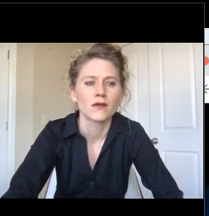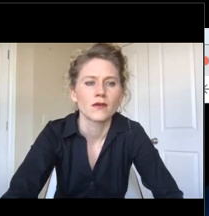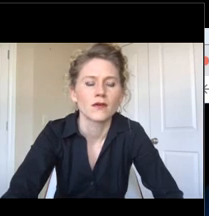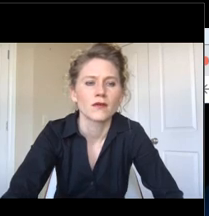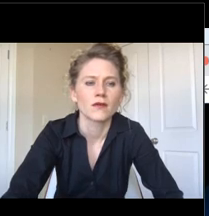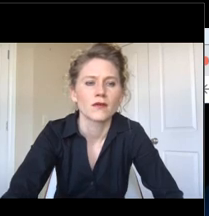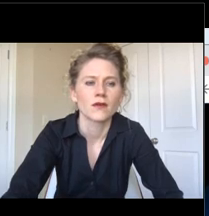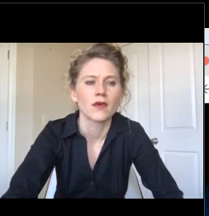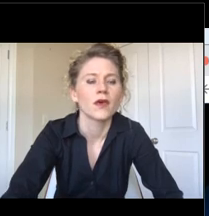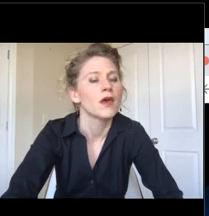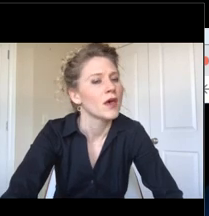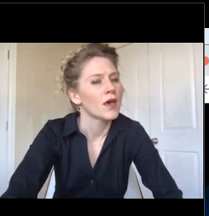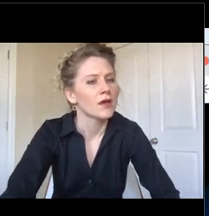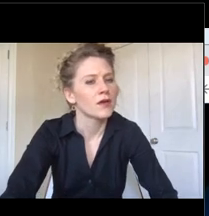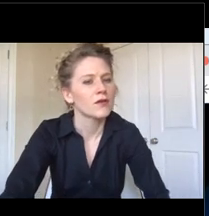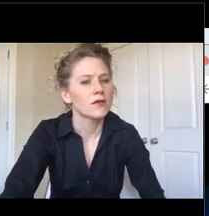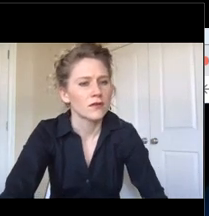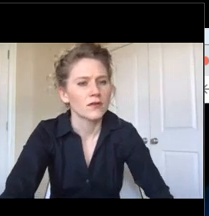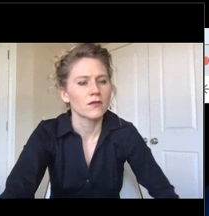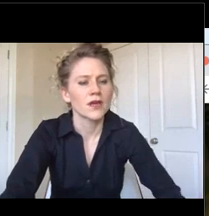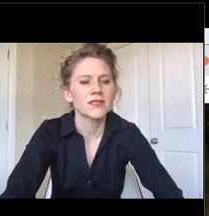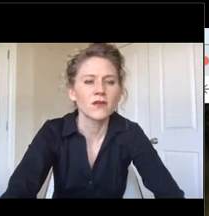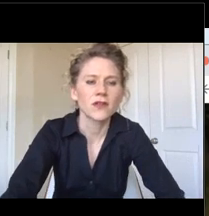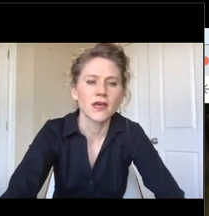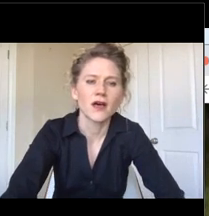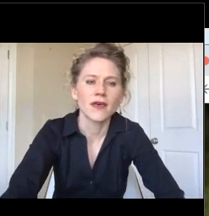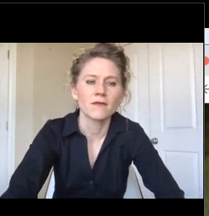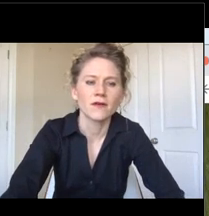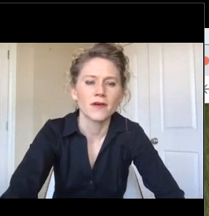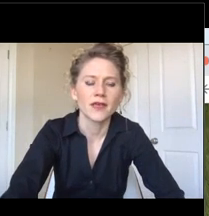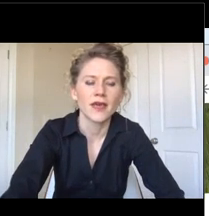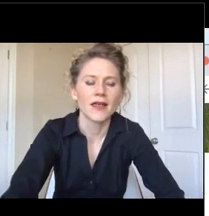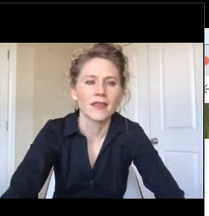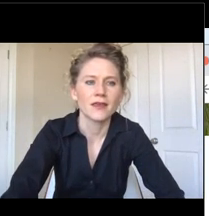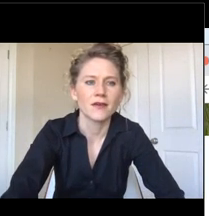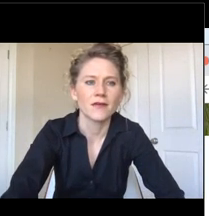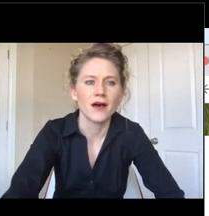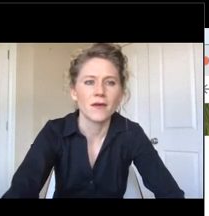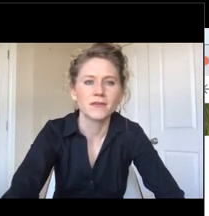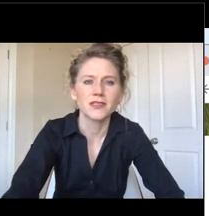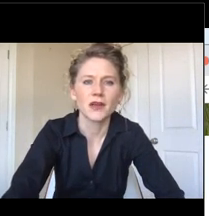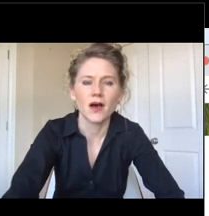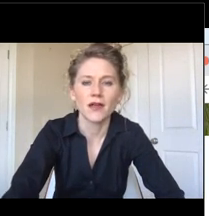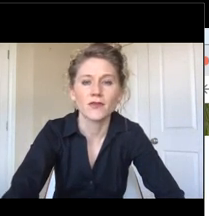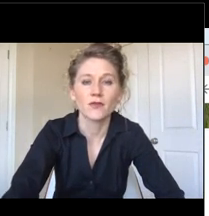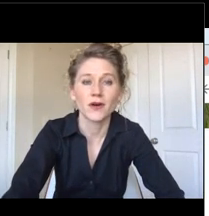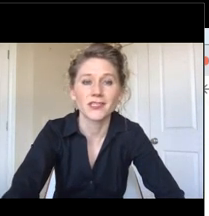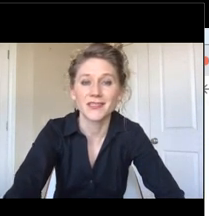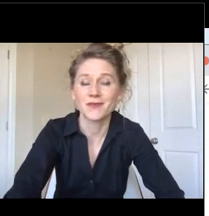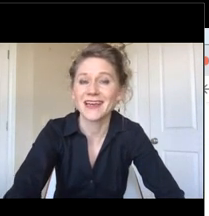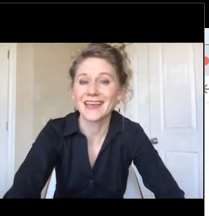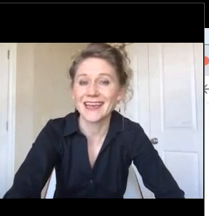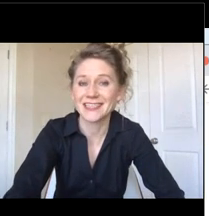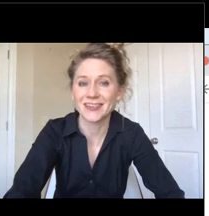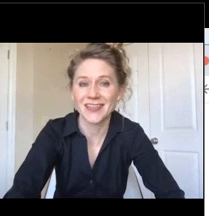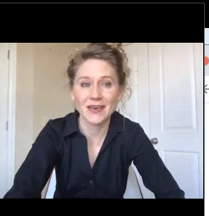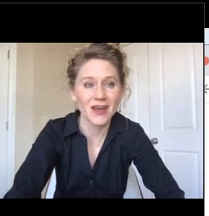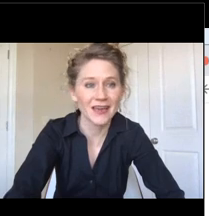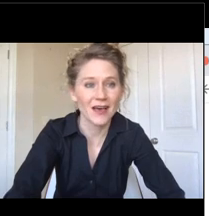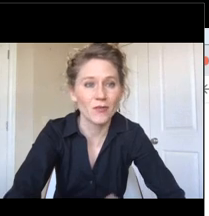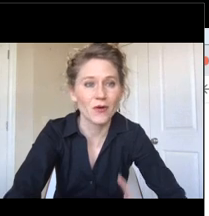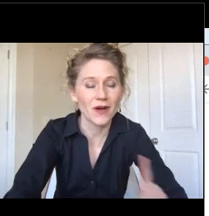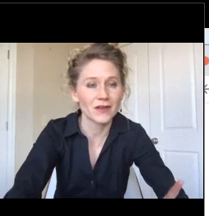you can also find it in the top of the website. So in the treatment room. On that real quick. Yeah, thank you. I'm just going to call out a few questions. We're not going to